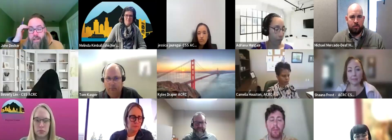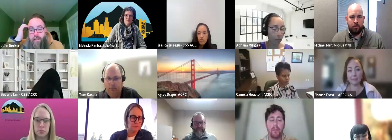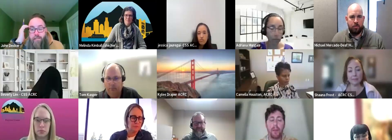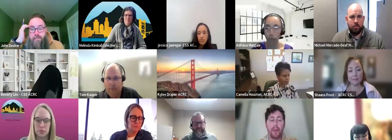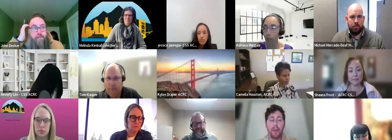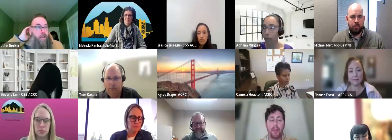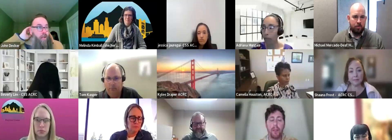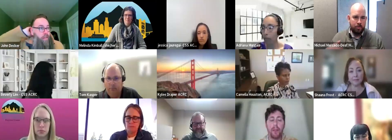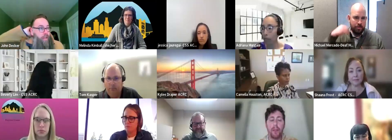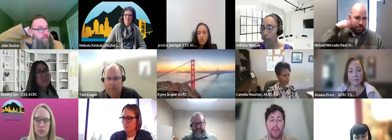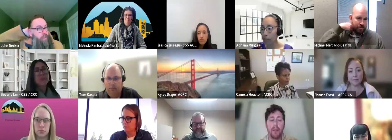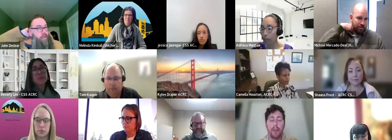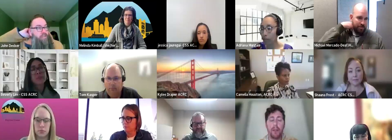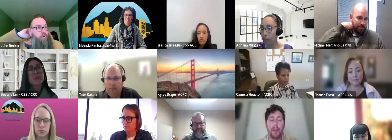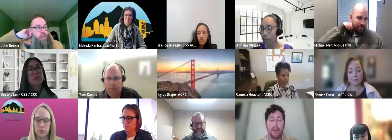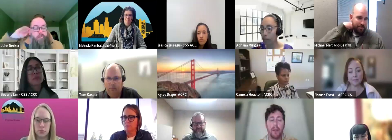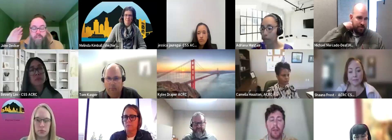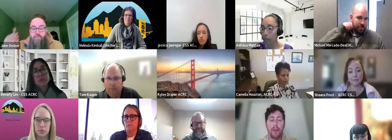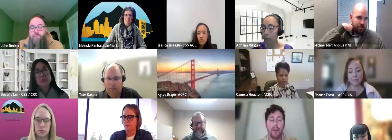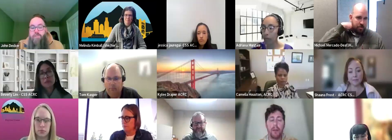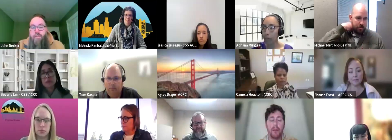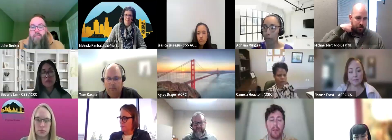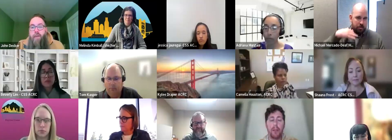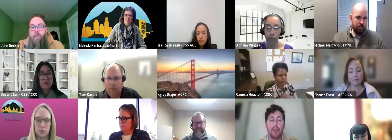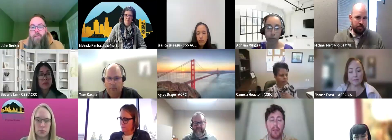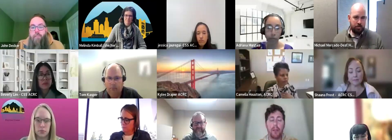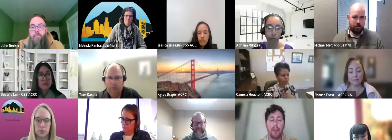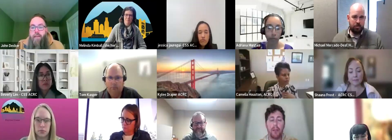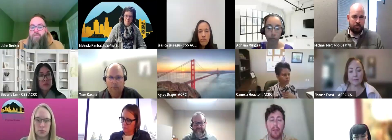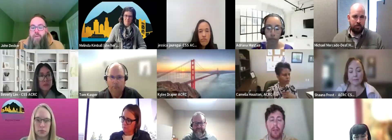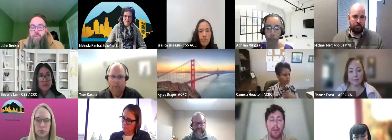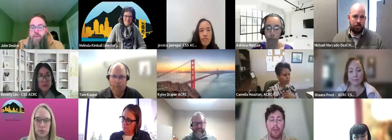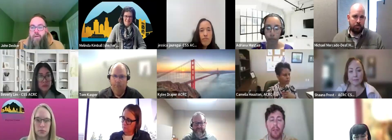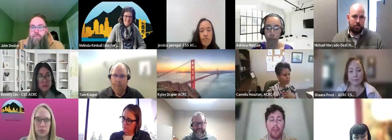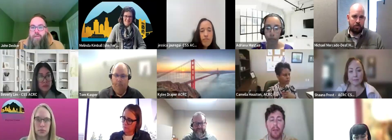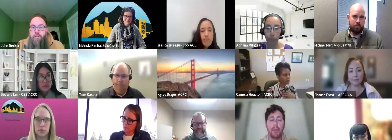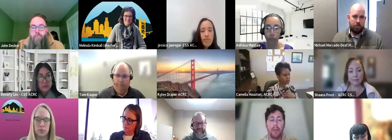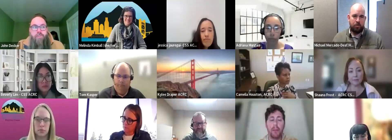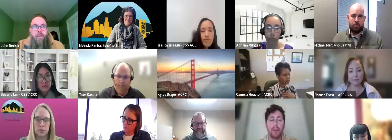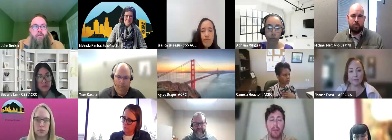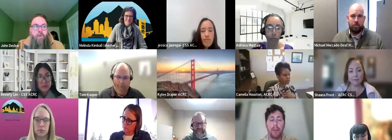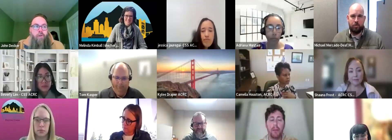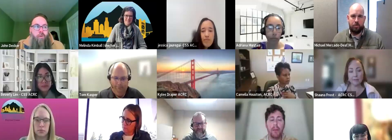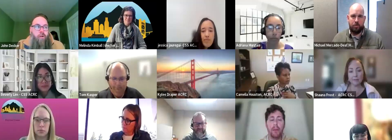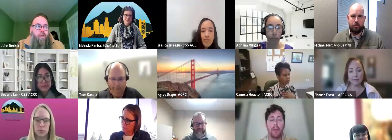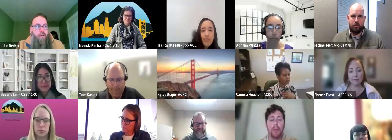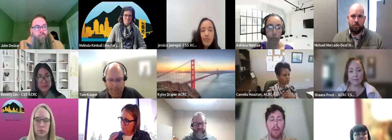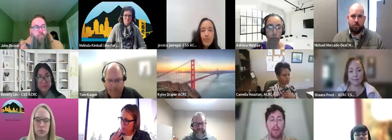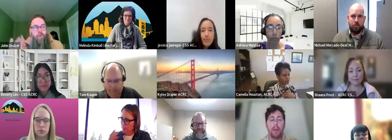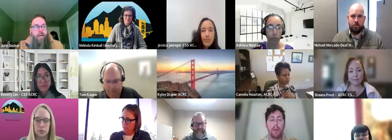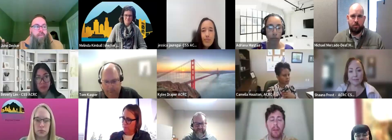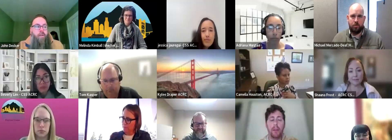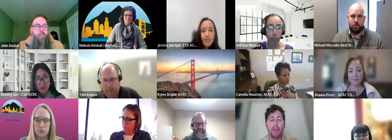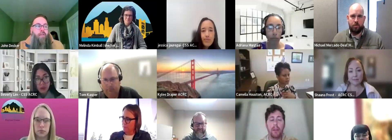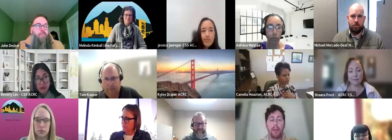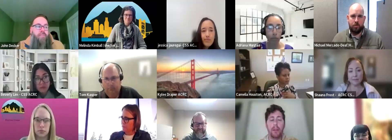but in the chat is a landing page where a lot of these resources can be found. And maybe next week we can go spend a little bit more time going over kind